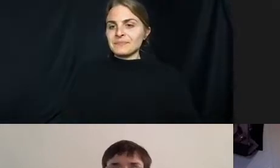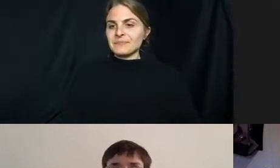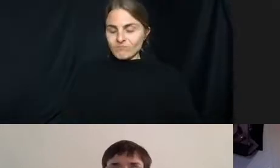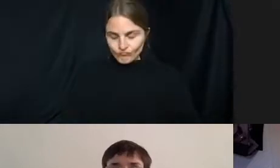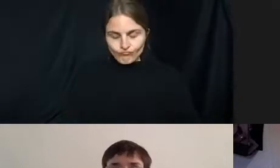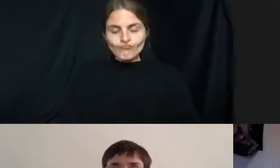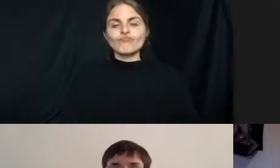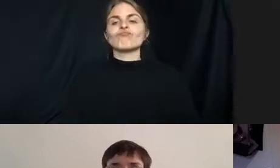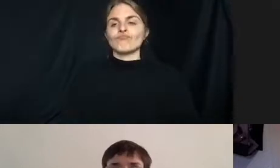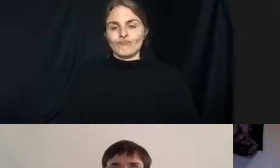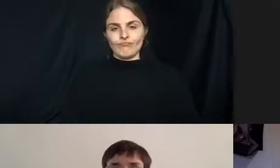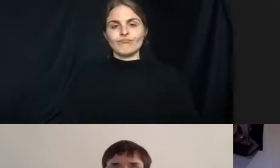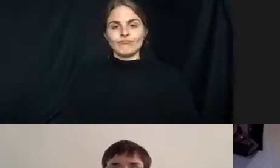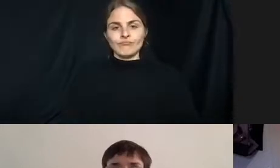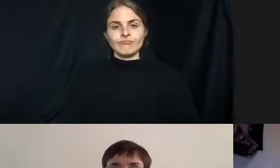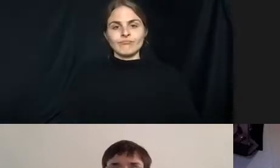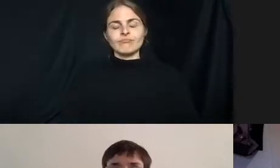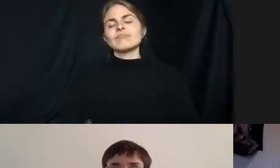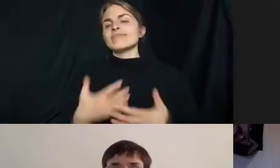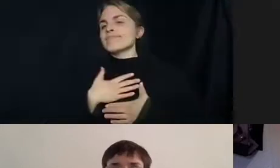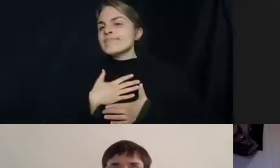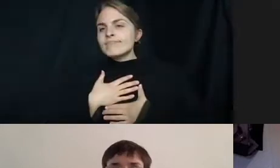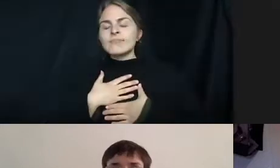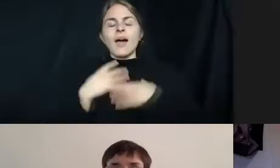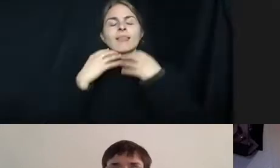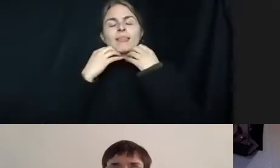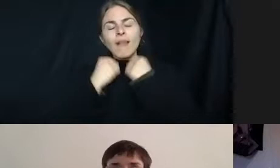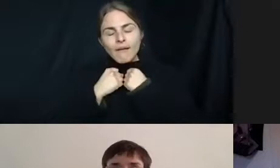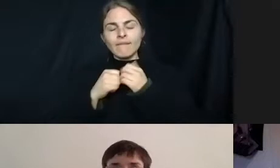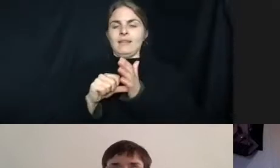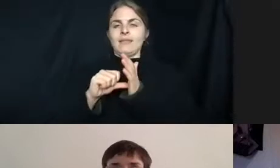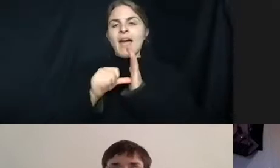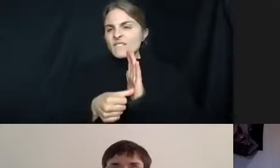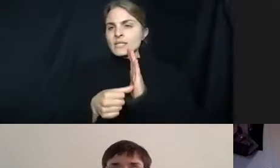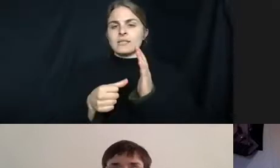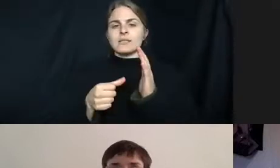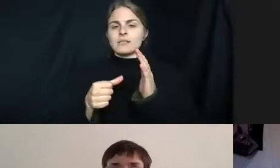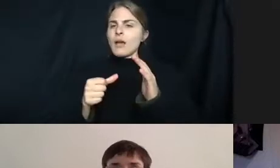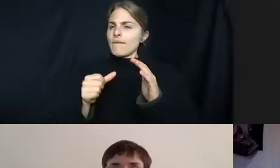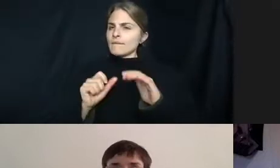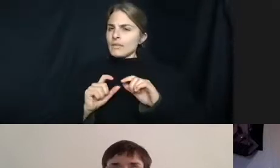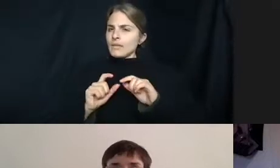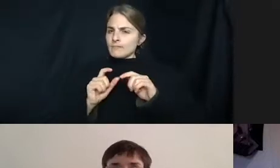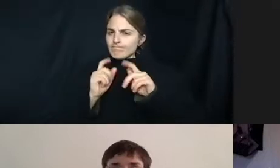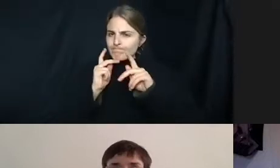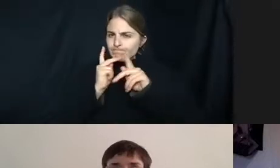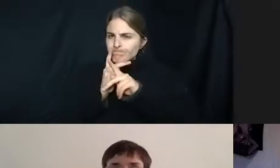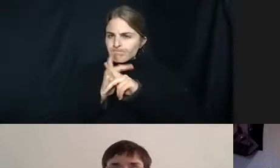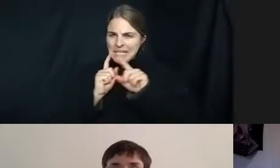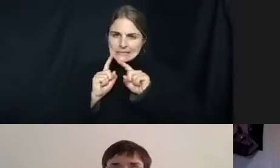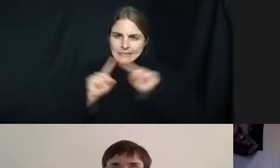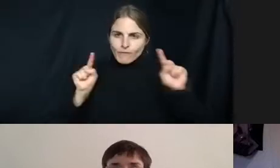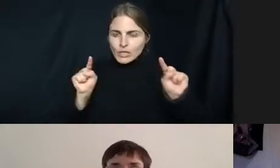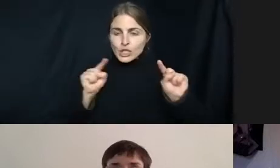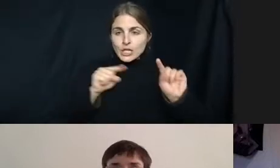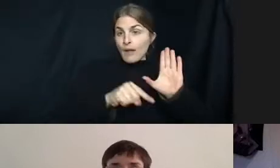Yeah, I think I love this emphasis on the differentiation between, you know, the